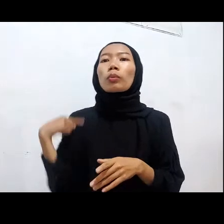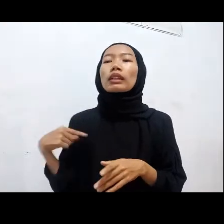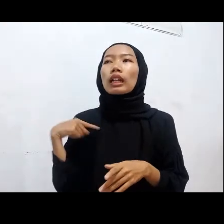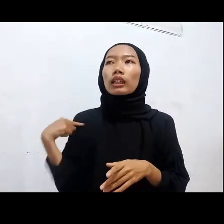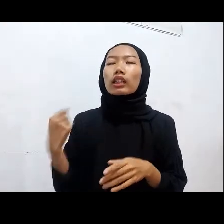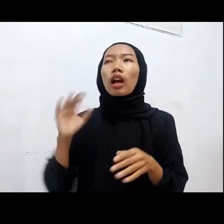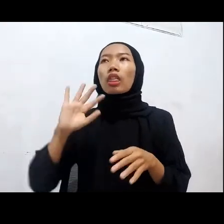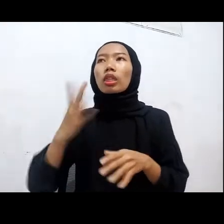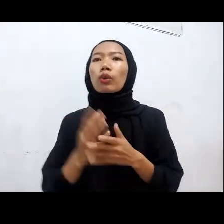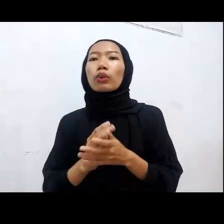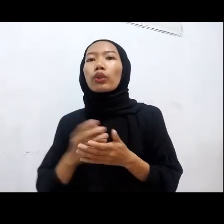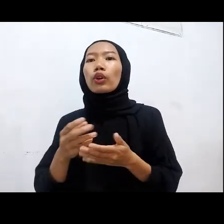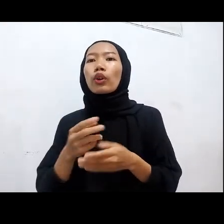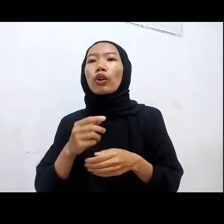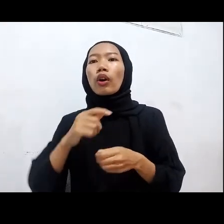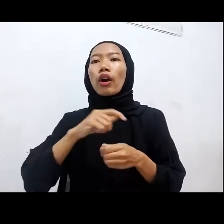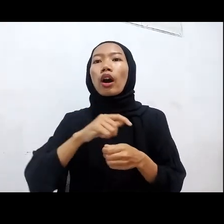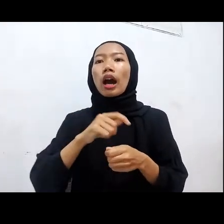with disability,